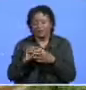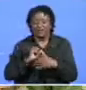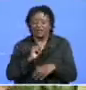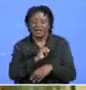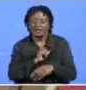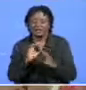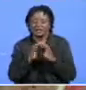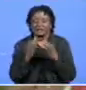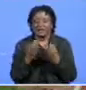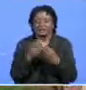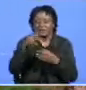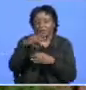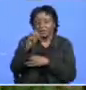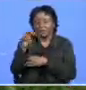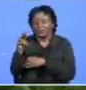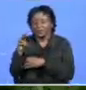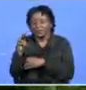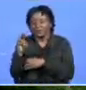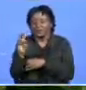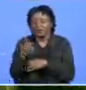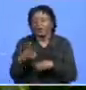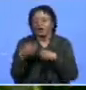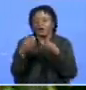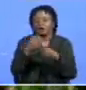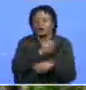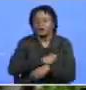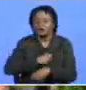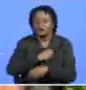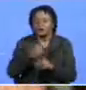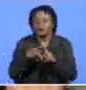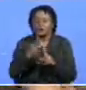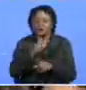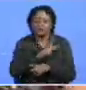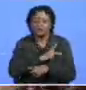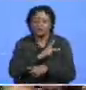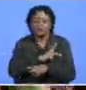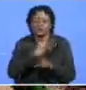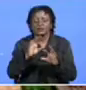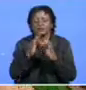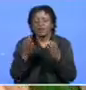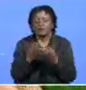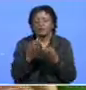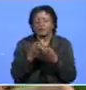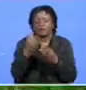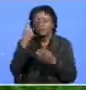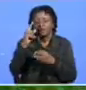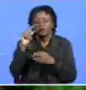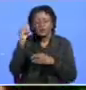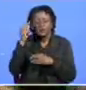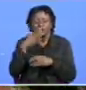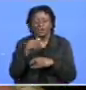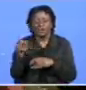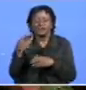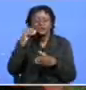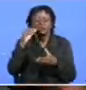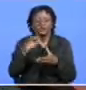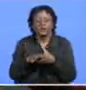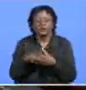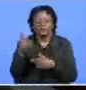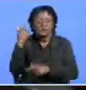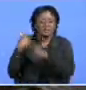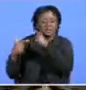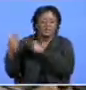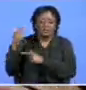minister also releasing a statement offering condolences to the Kerzner family on behalf of the government and his wife, Patricia. He was a legendary